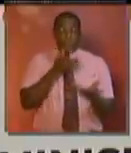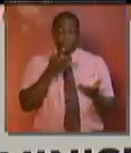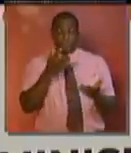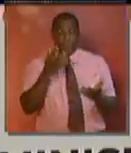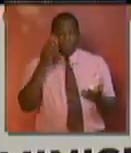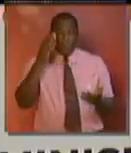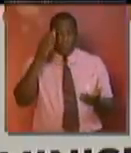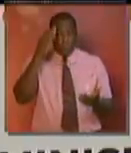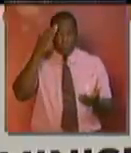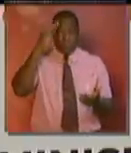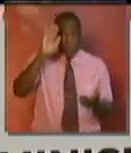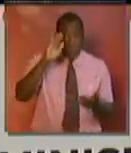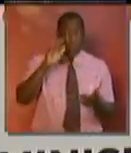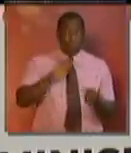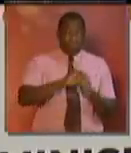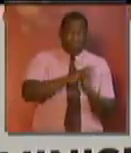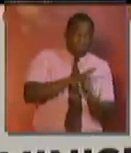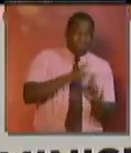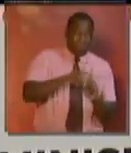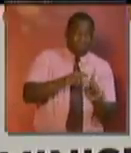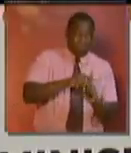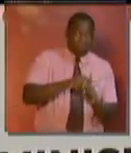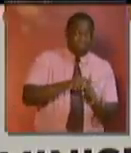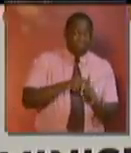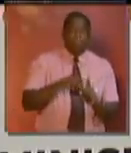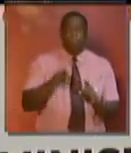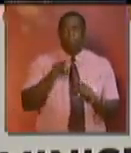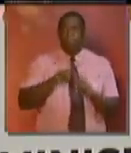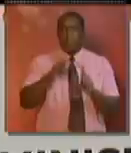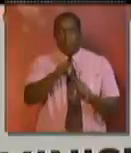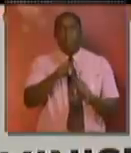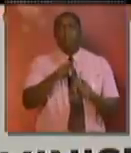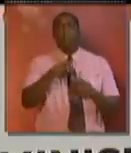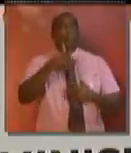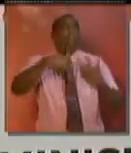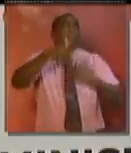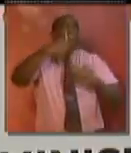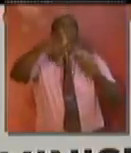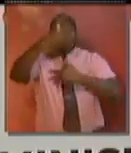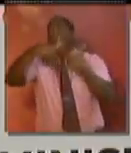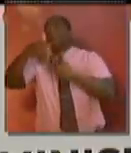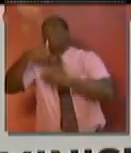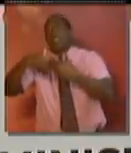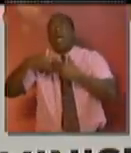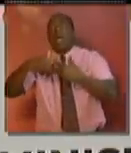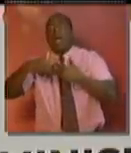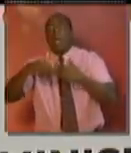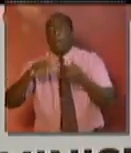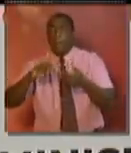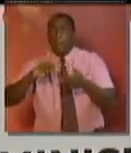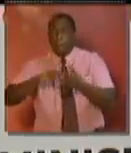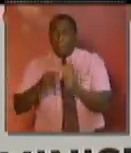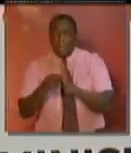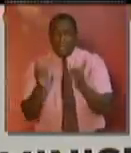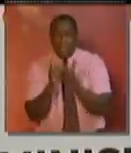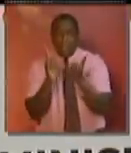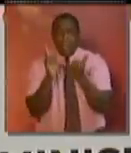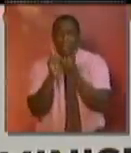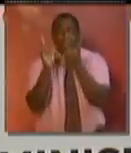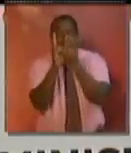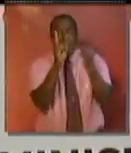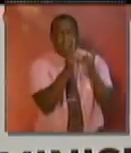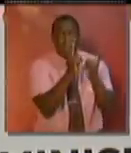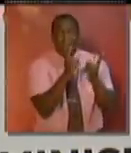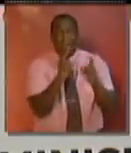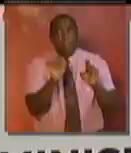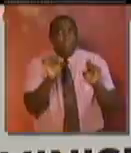before, if the people that we're interviewing aren't forthcoming in sharing all of the info, that tracing backward is